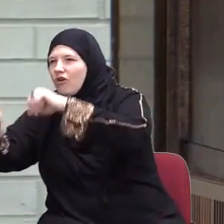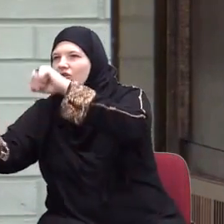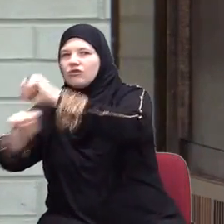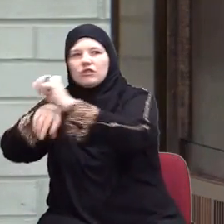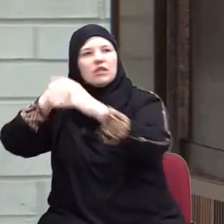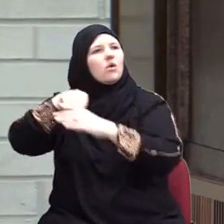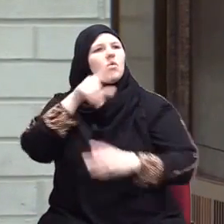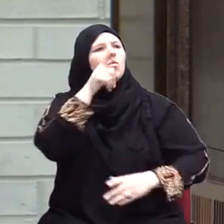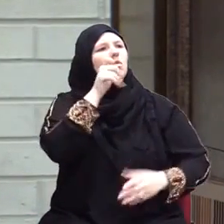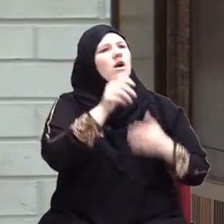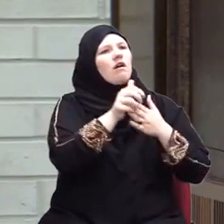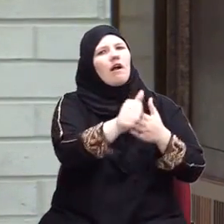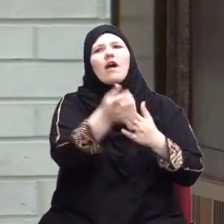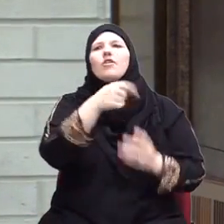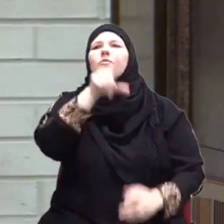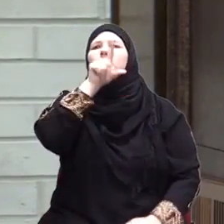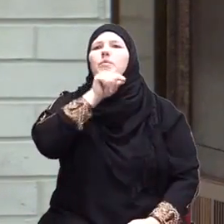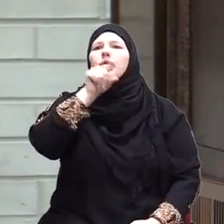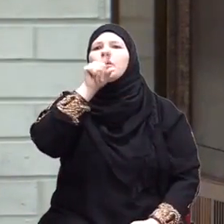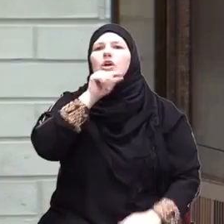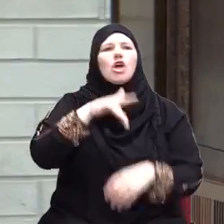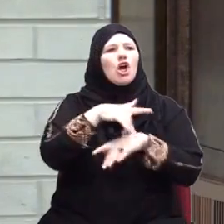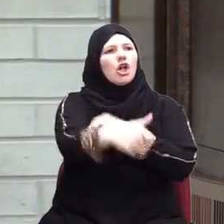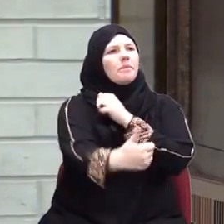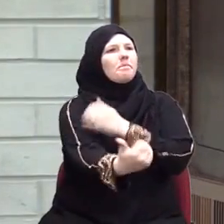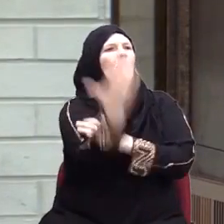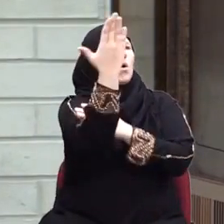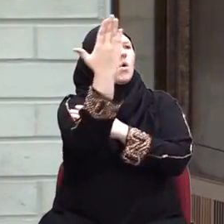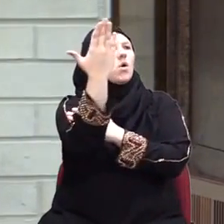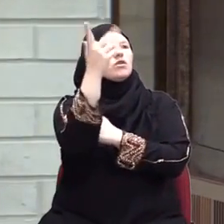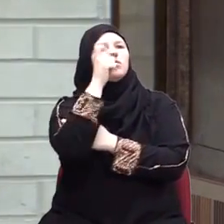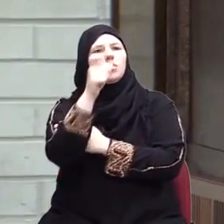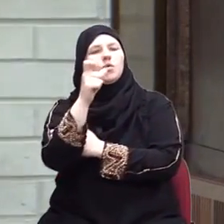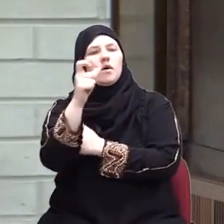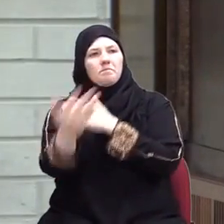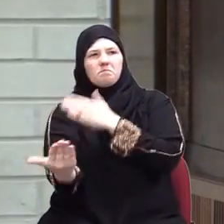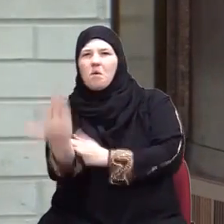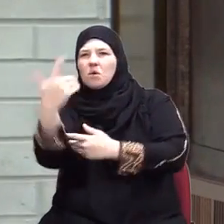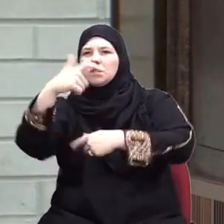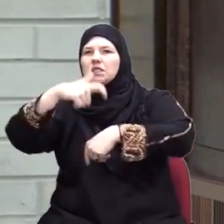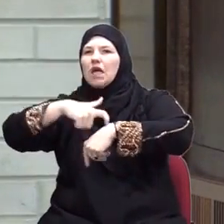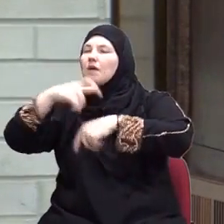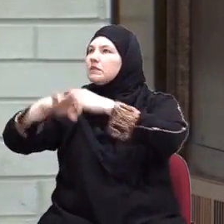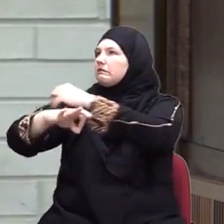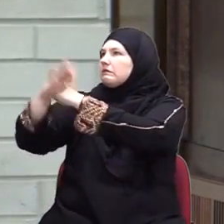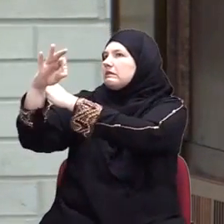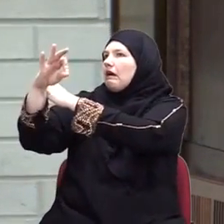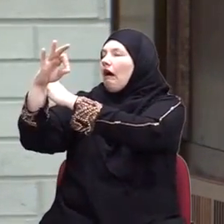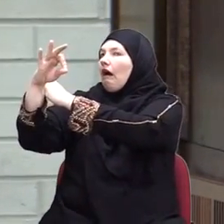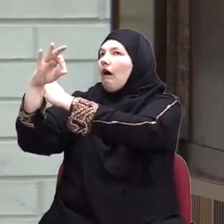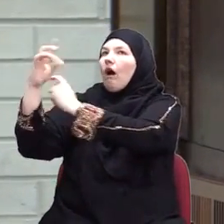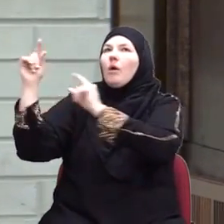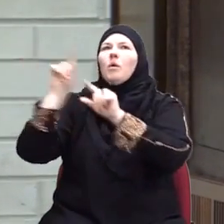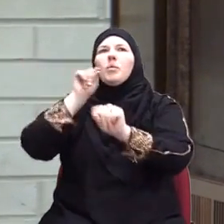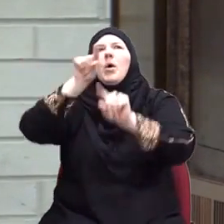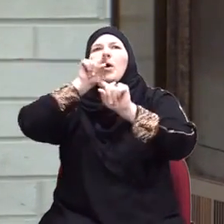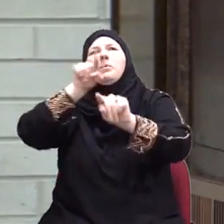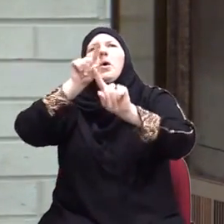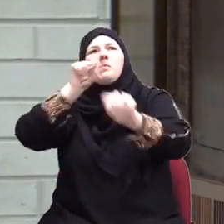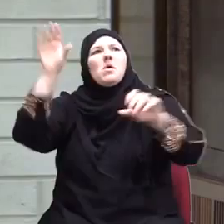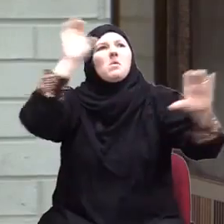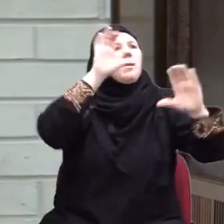Who guides the birds in the early morning to wake up at Fajr time and start singing the praise of